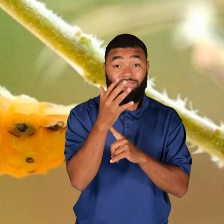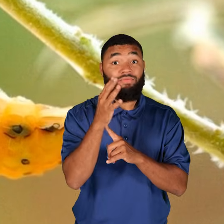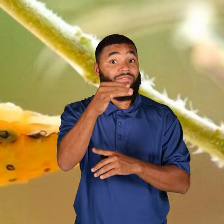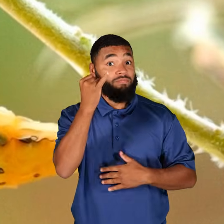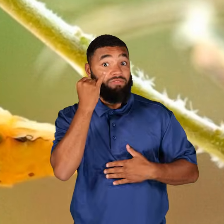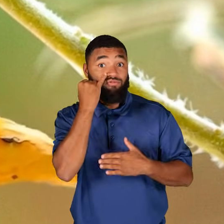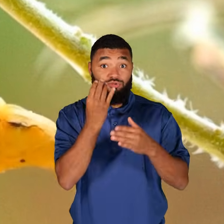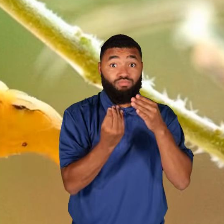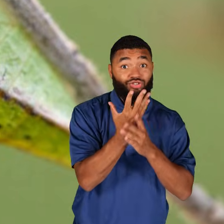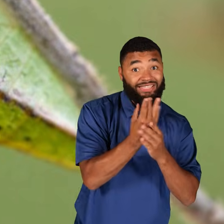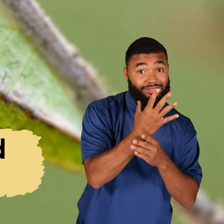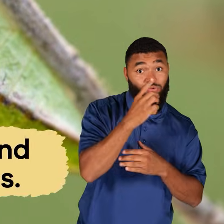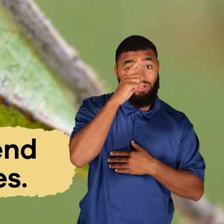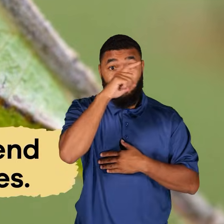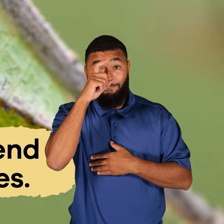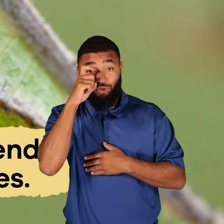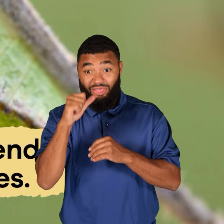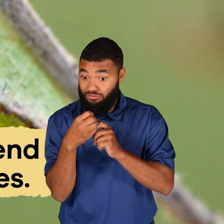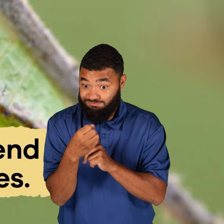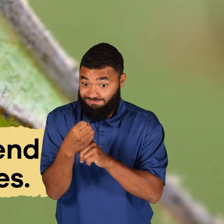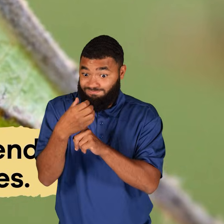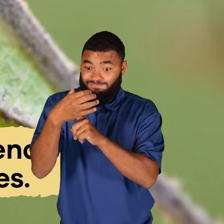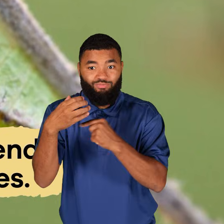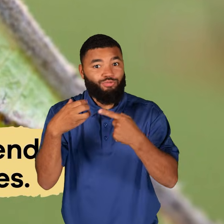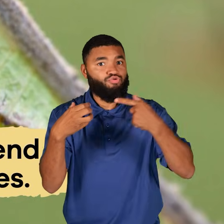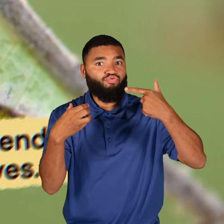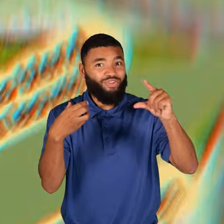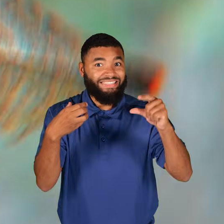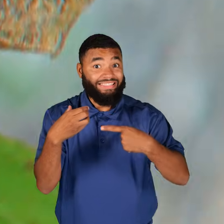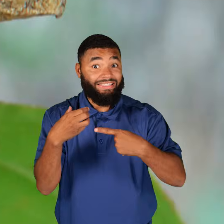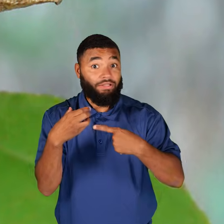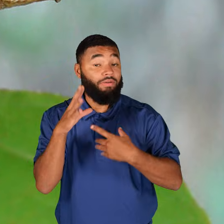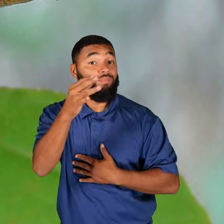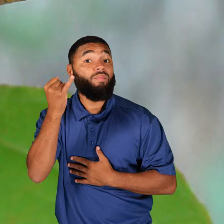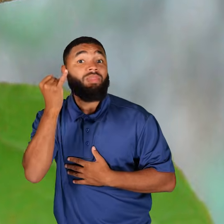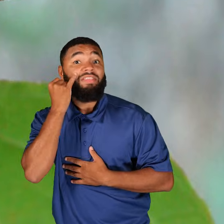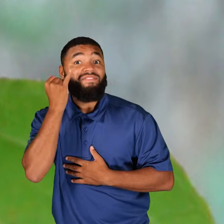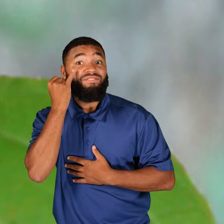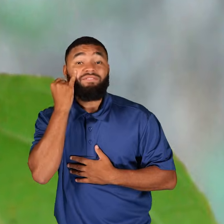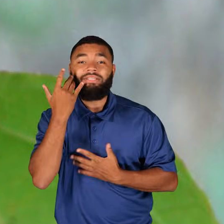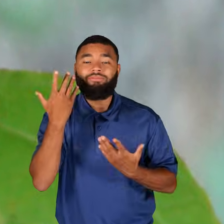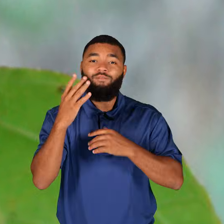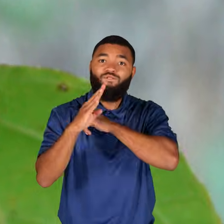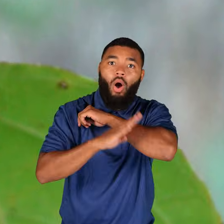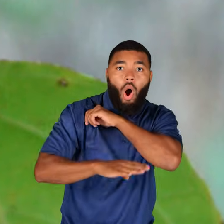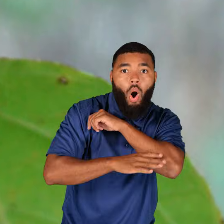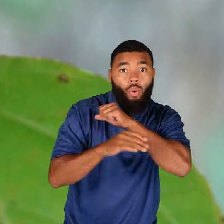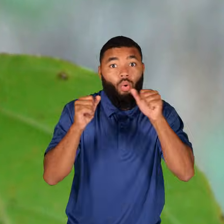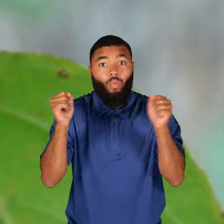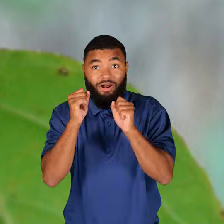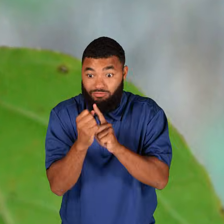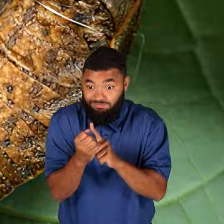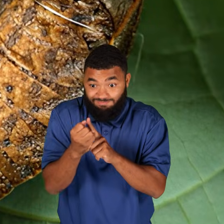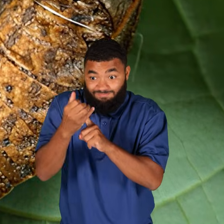in the spring or summer, it's usually green to blend in with the green leaves. But if it's later in the season, in fall or